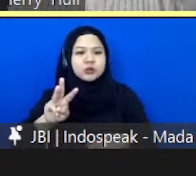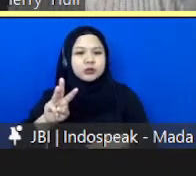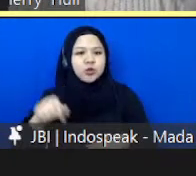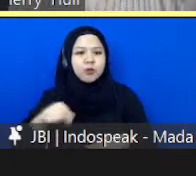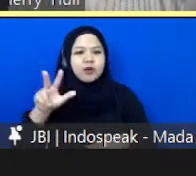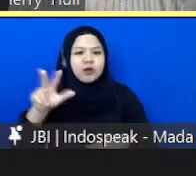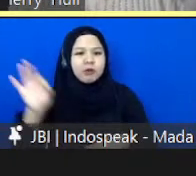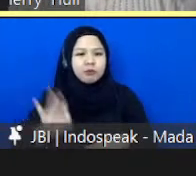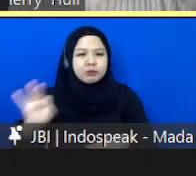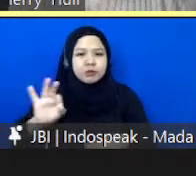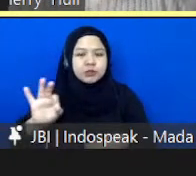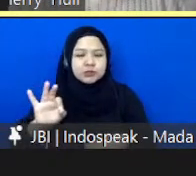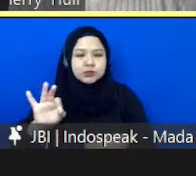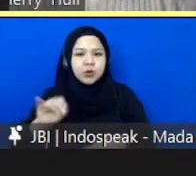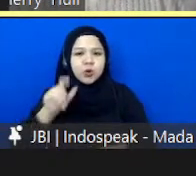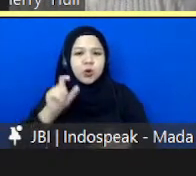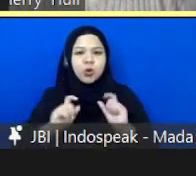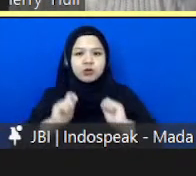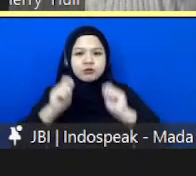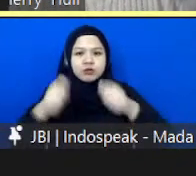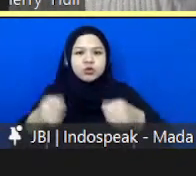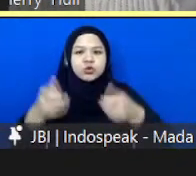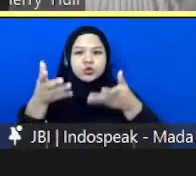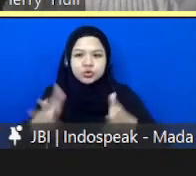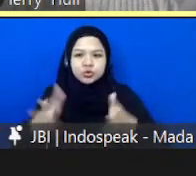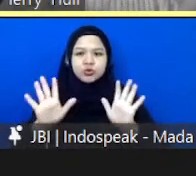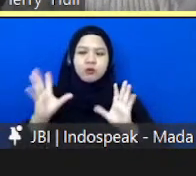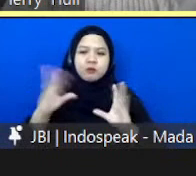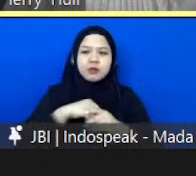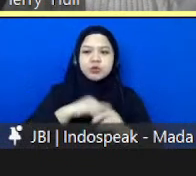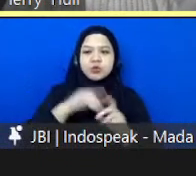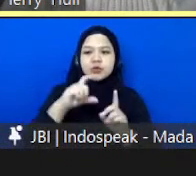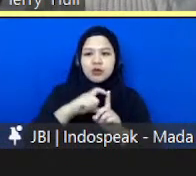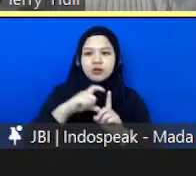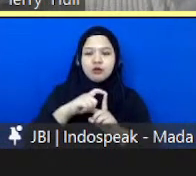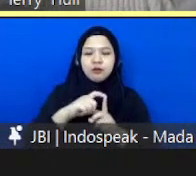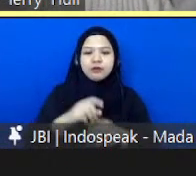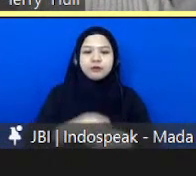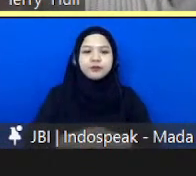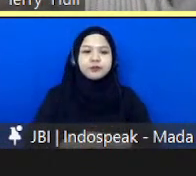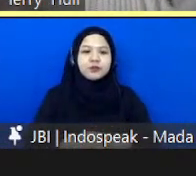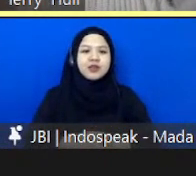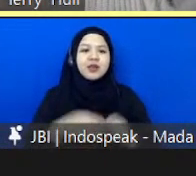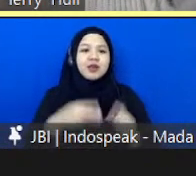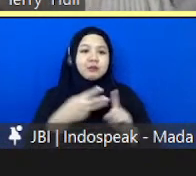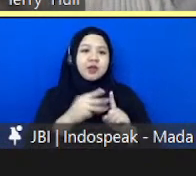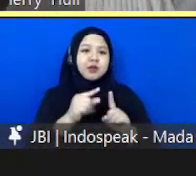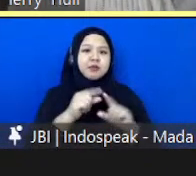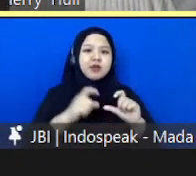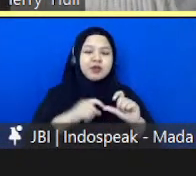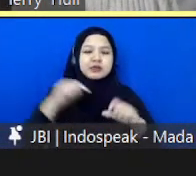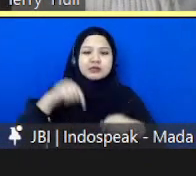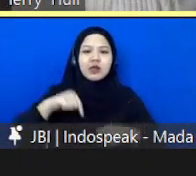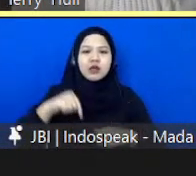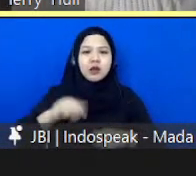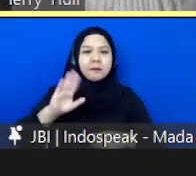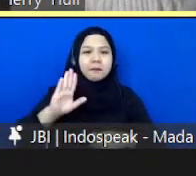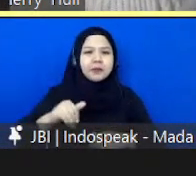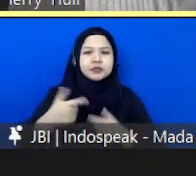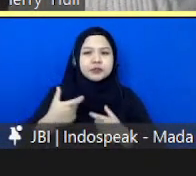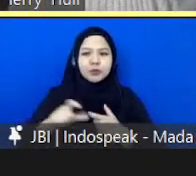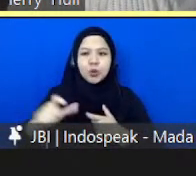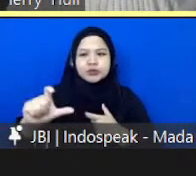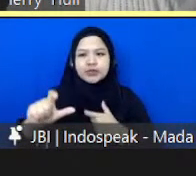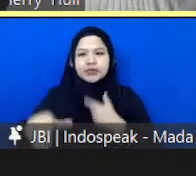data. And you could see that BPS was in the process of following all of